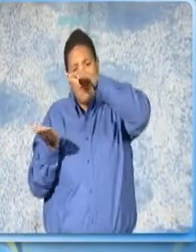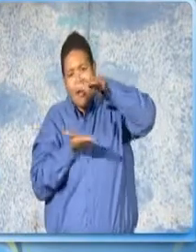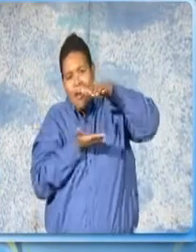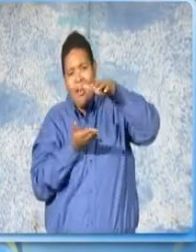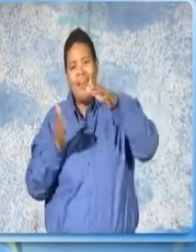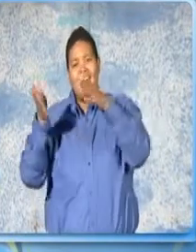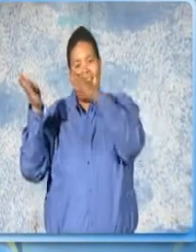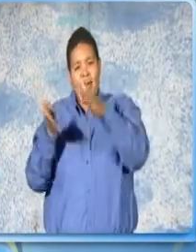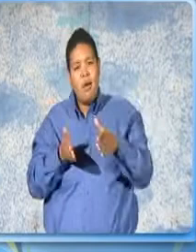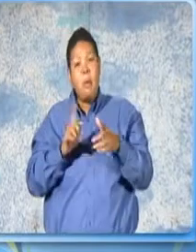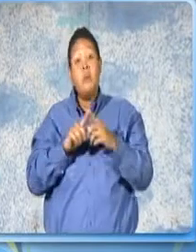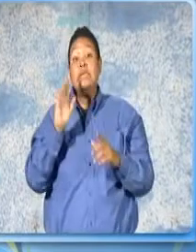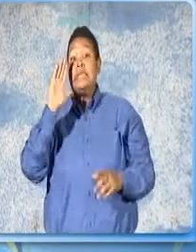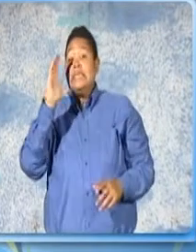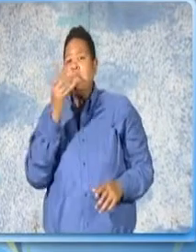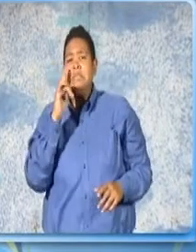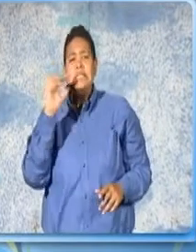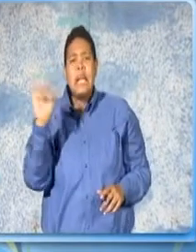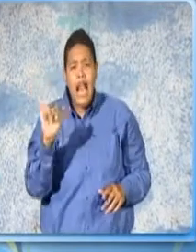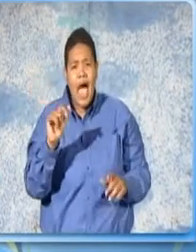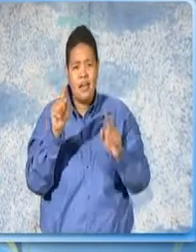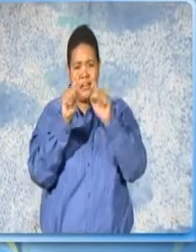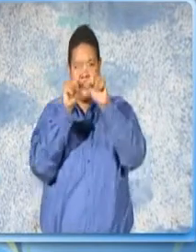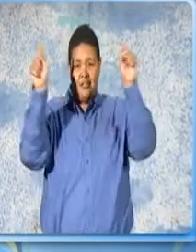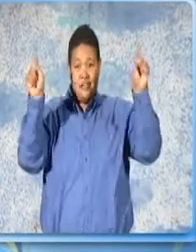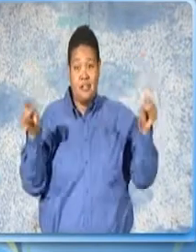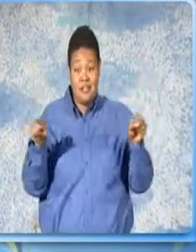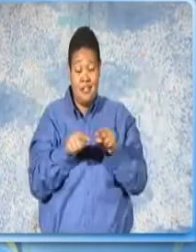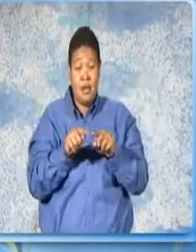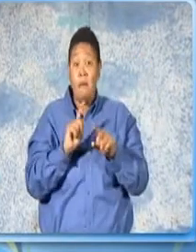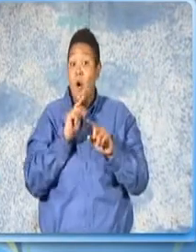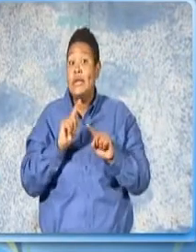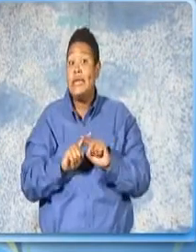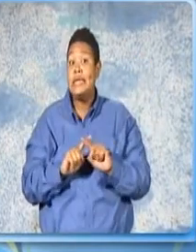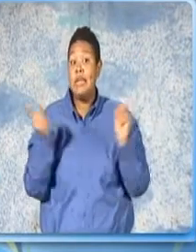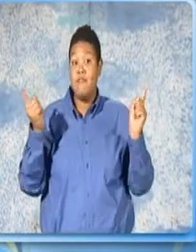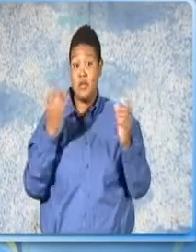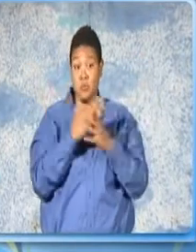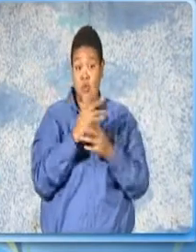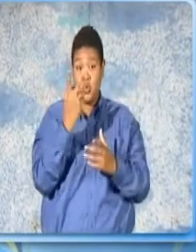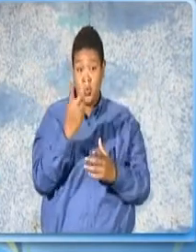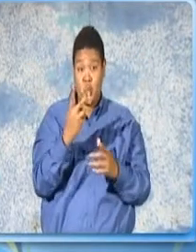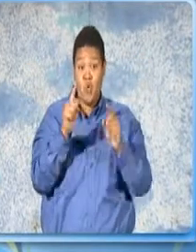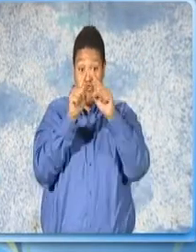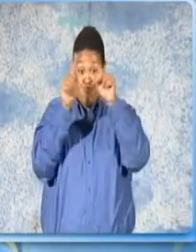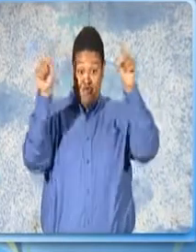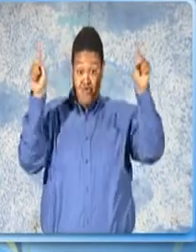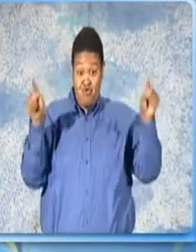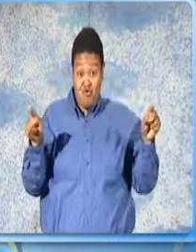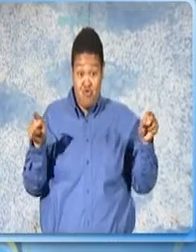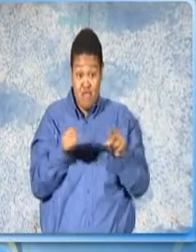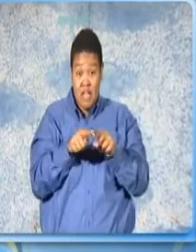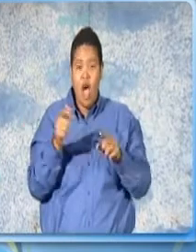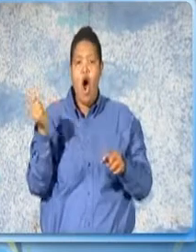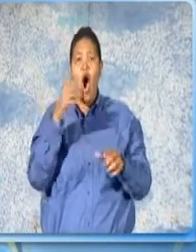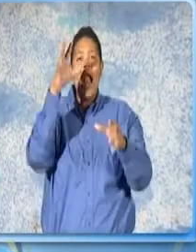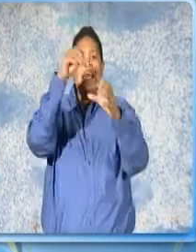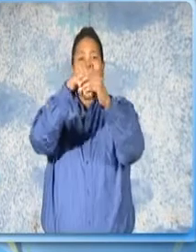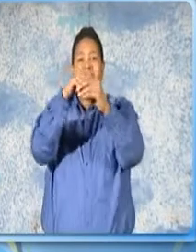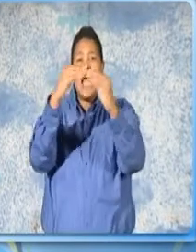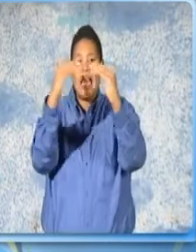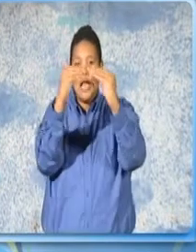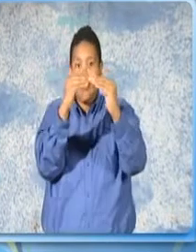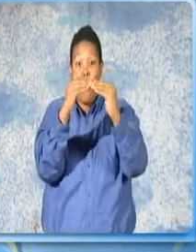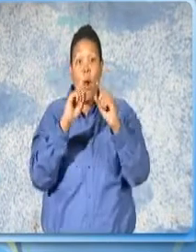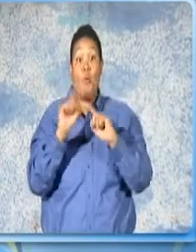rectangle. However, the difference between the two is that in a rectangle, all interior angles are equal, whereas in